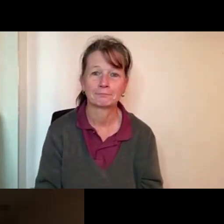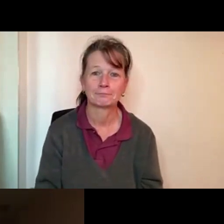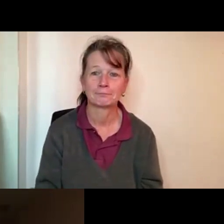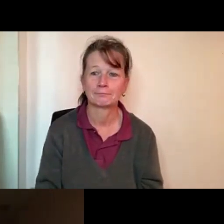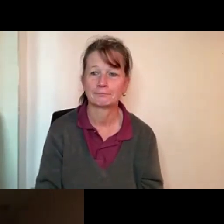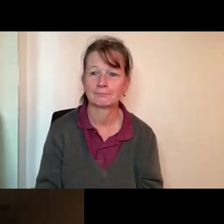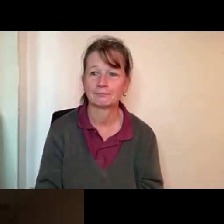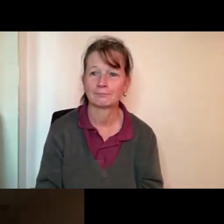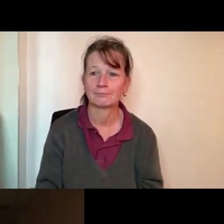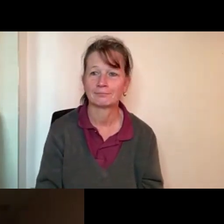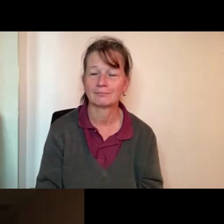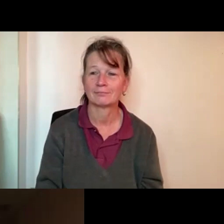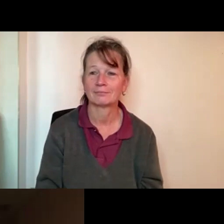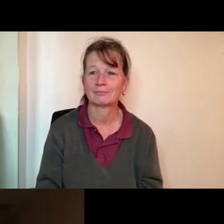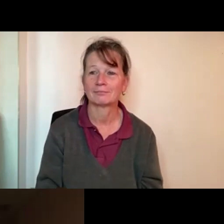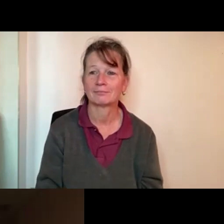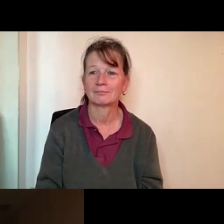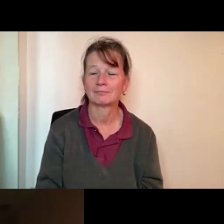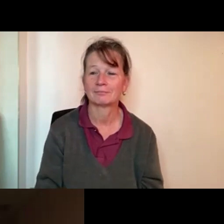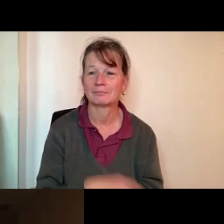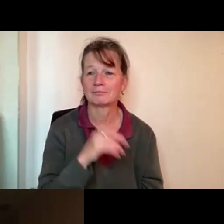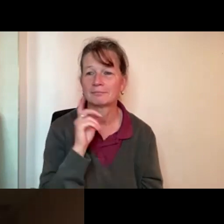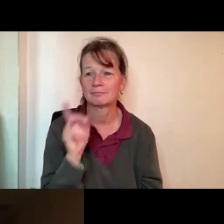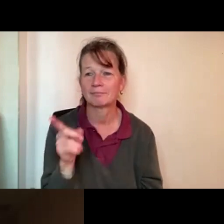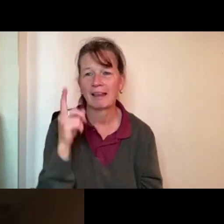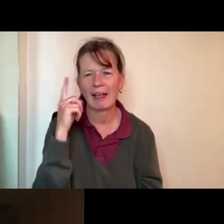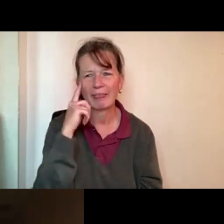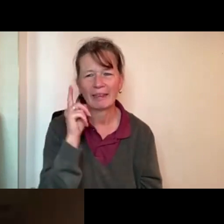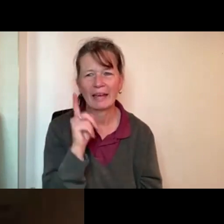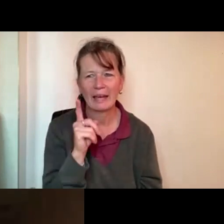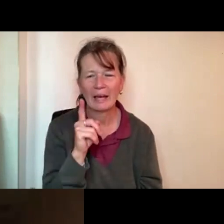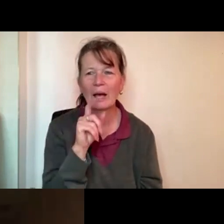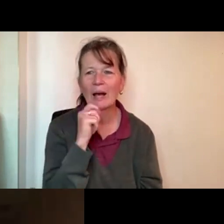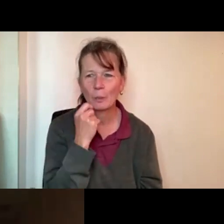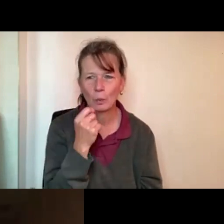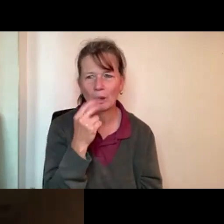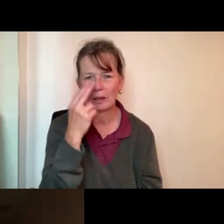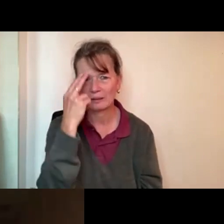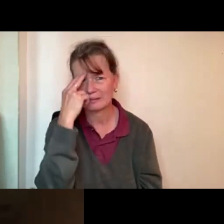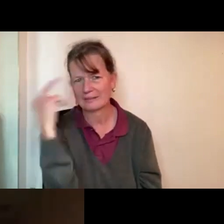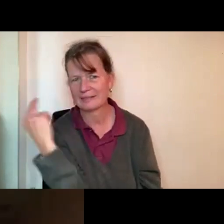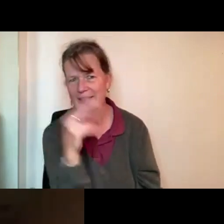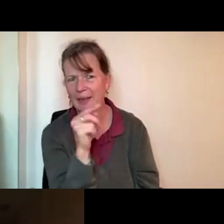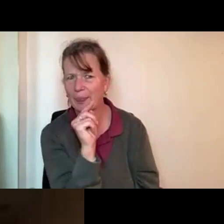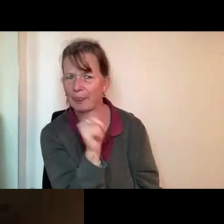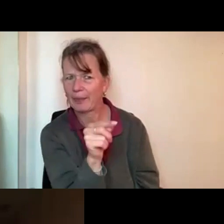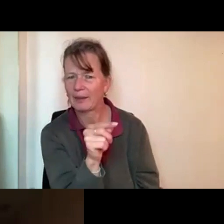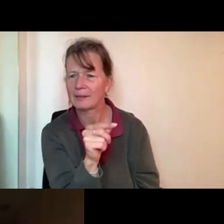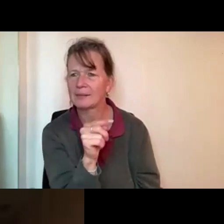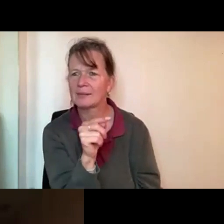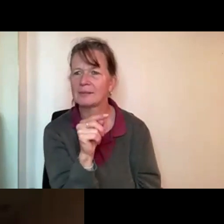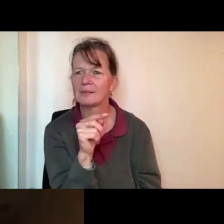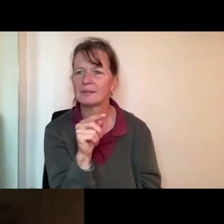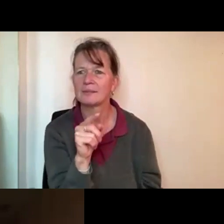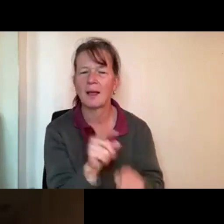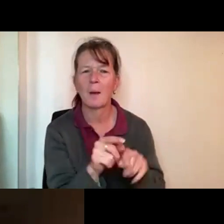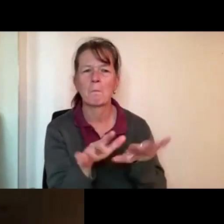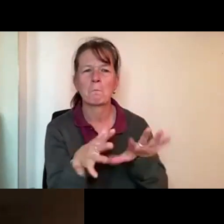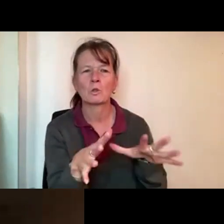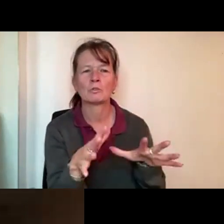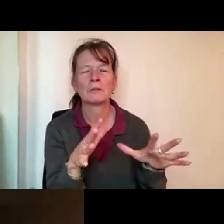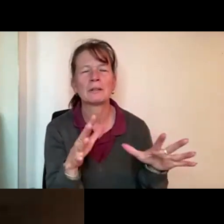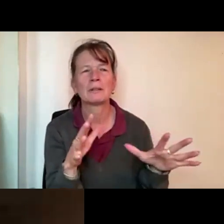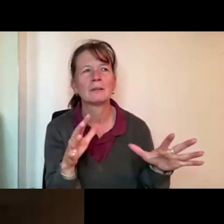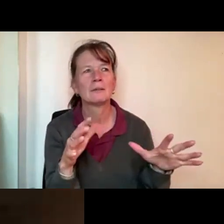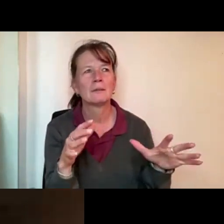I think that's quite. I'm gonna name that as a sort of moderately profound